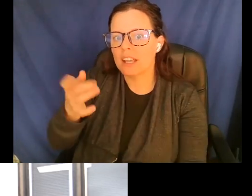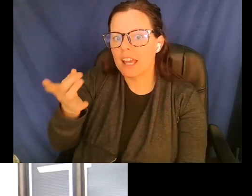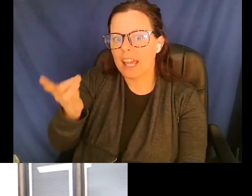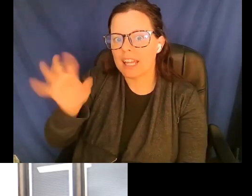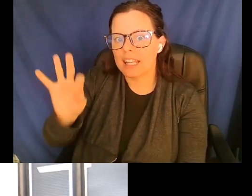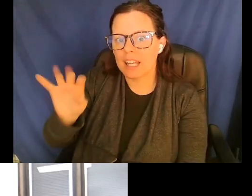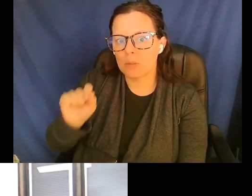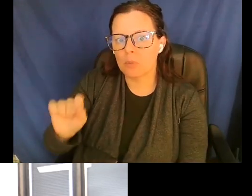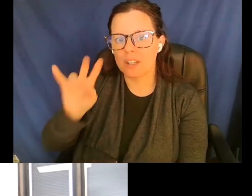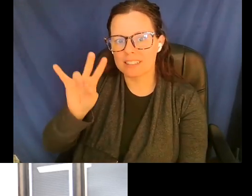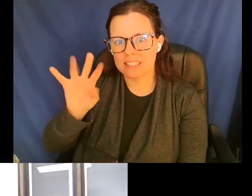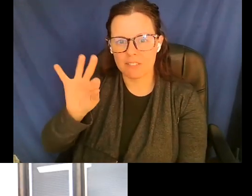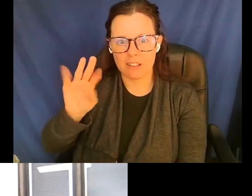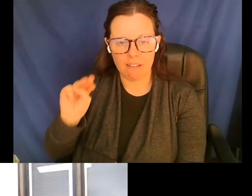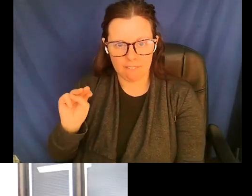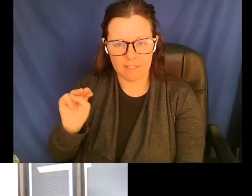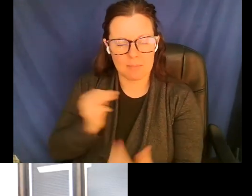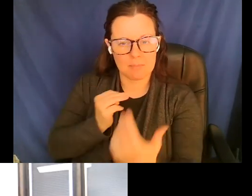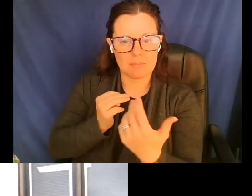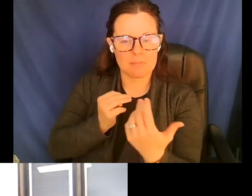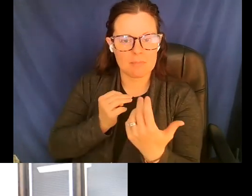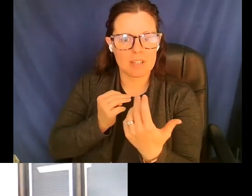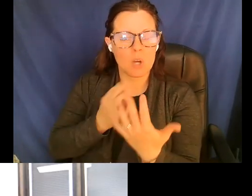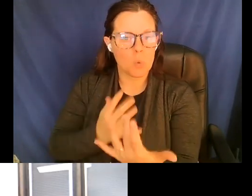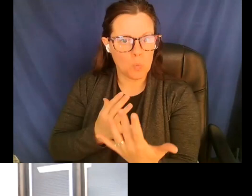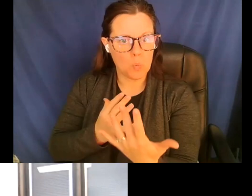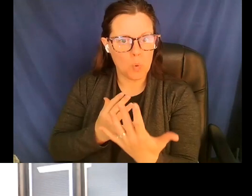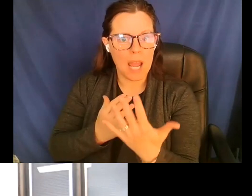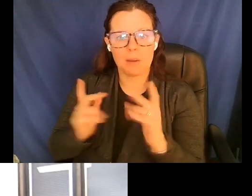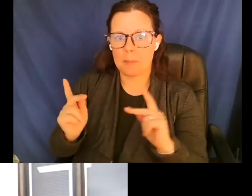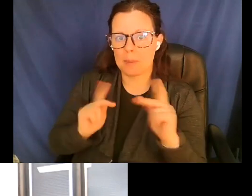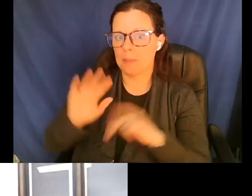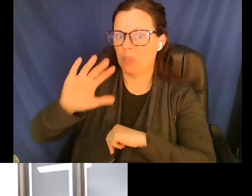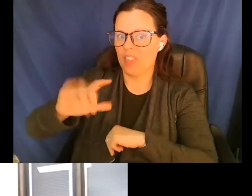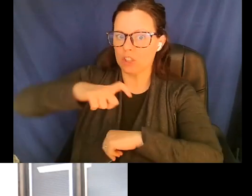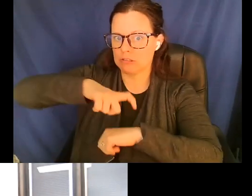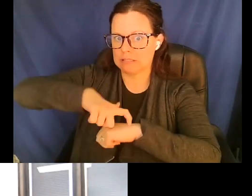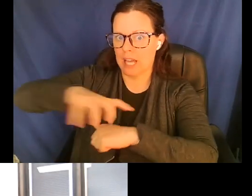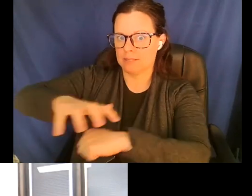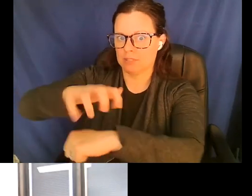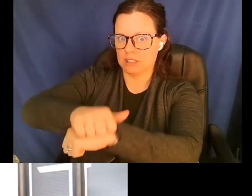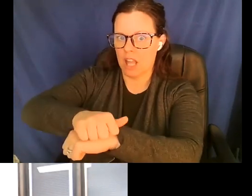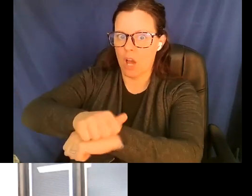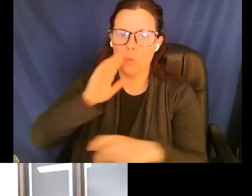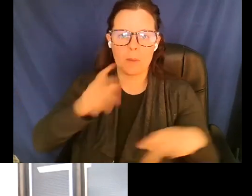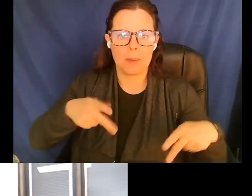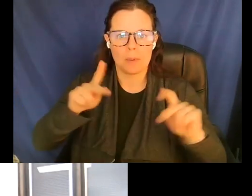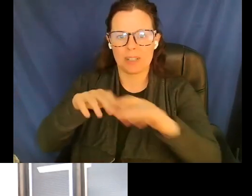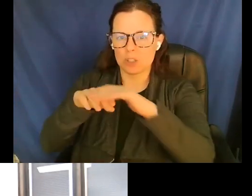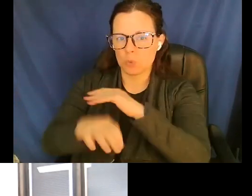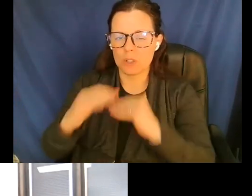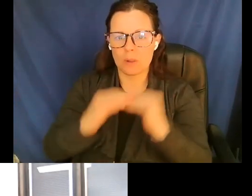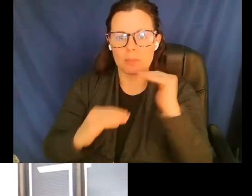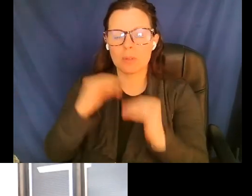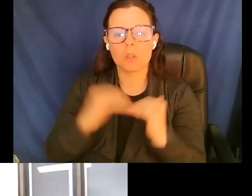FM and to be told when people in their time slot will be allowed to enter the building. Only about